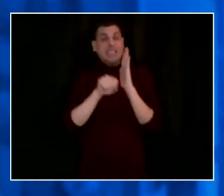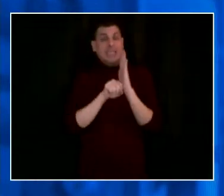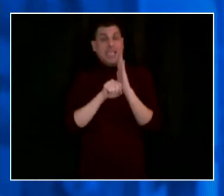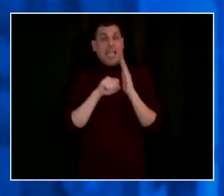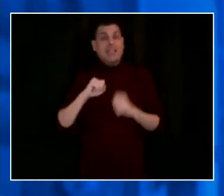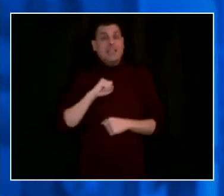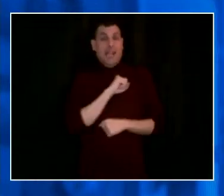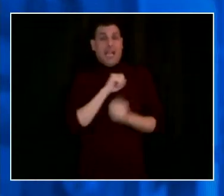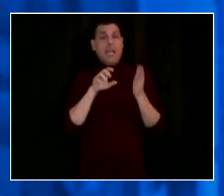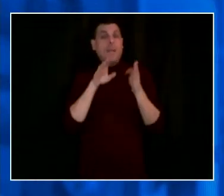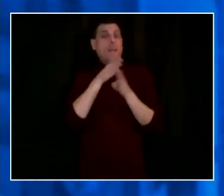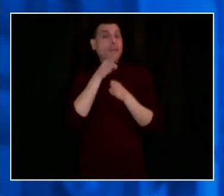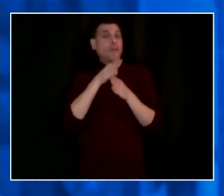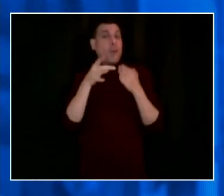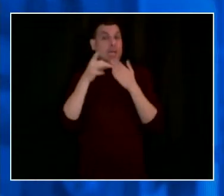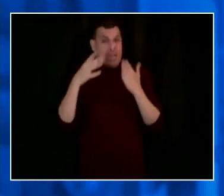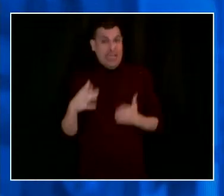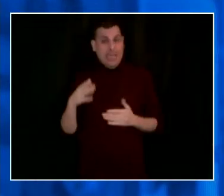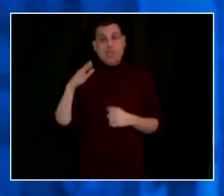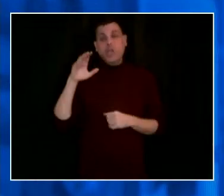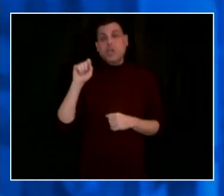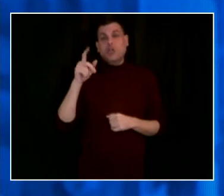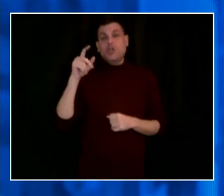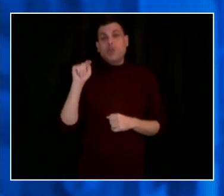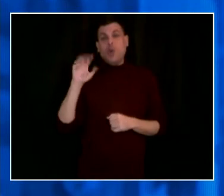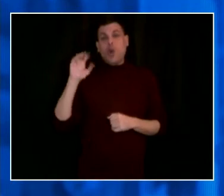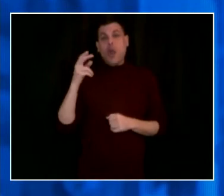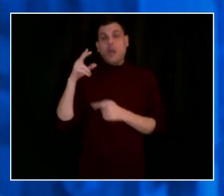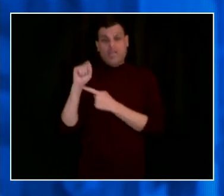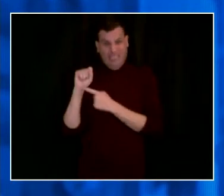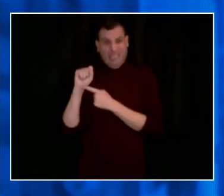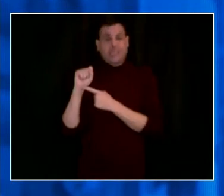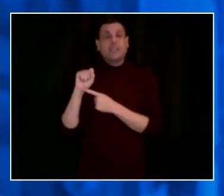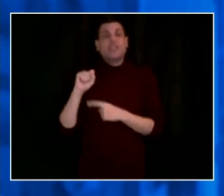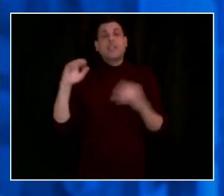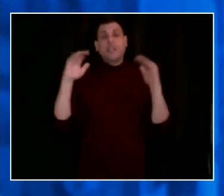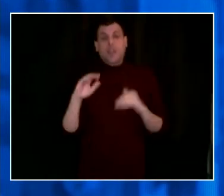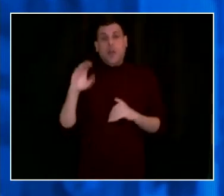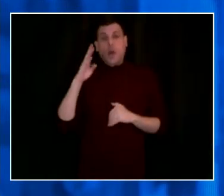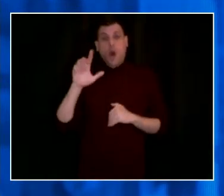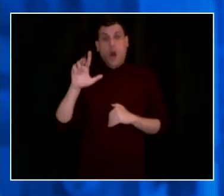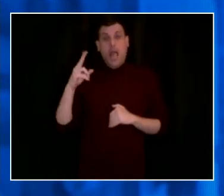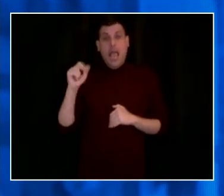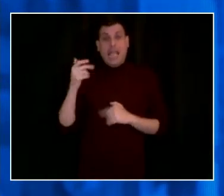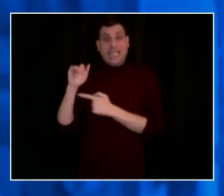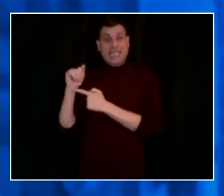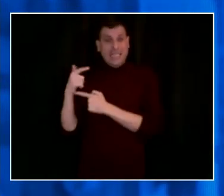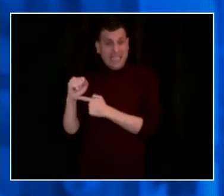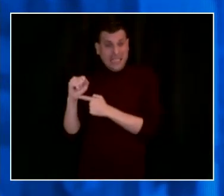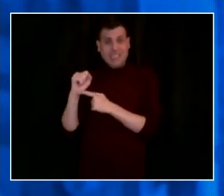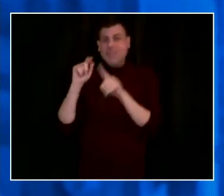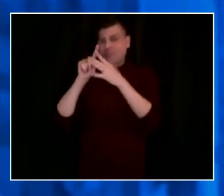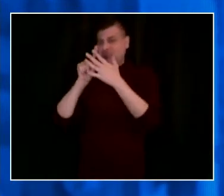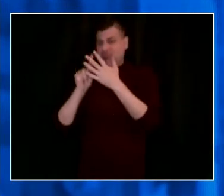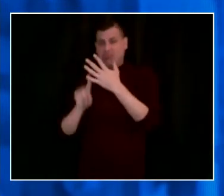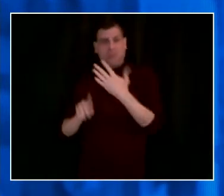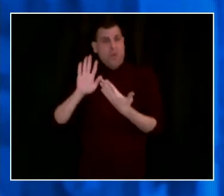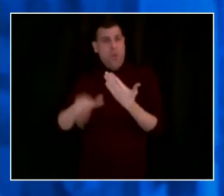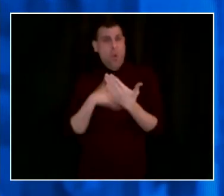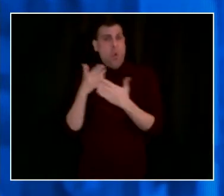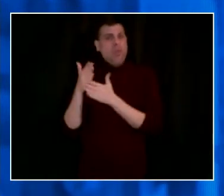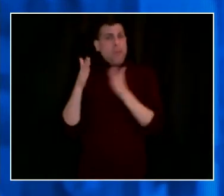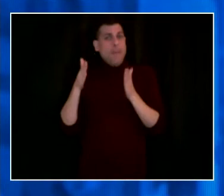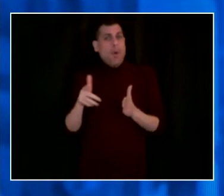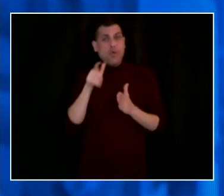Leader Andrea Stewart-Cousins, State Assembly Speaker Carl Heastie, and I want to thank all of our partners who serve in